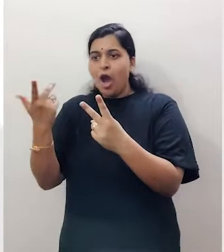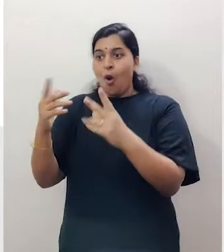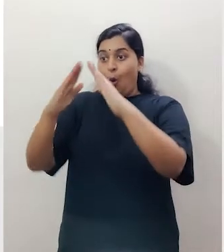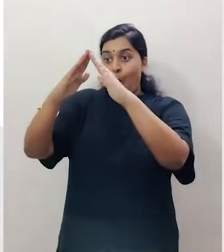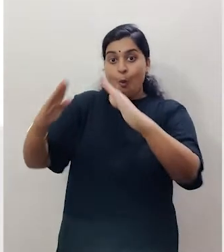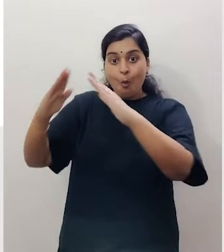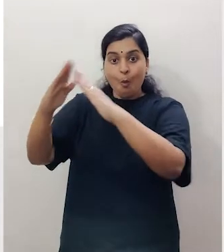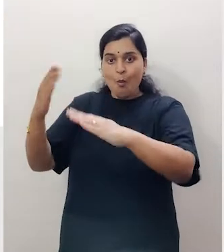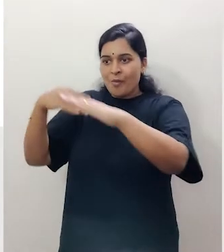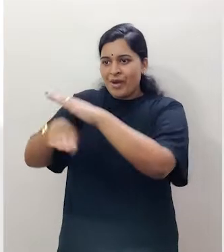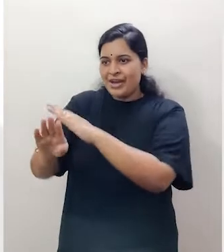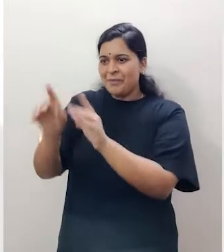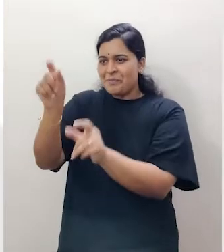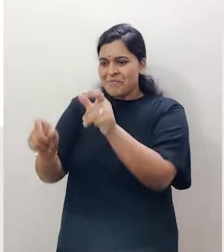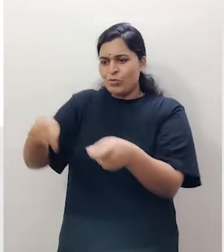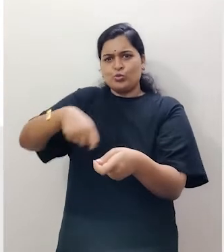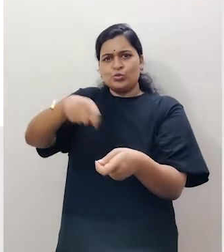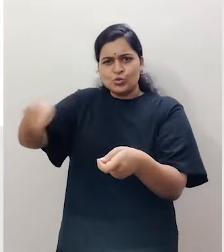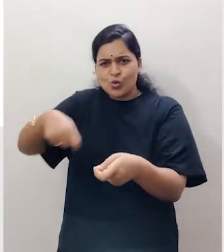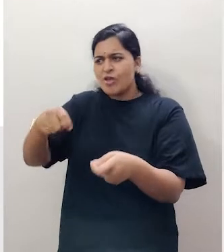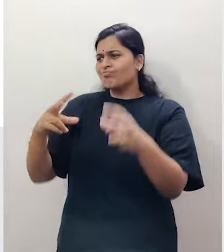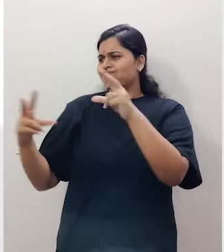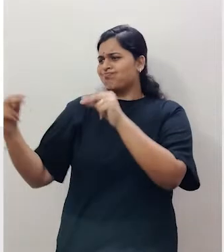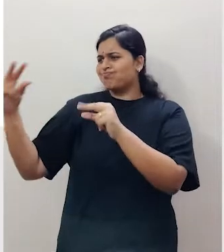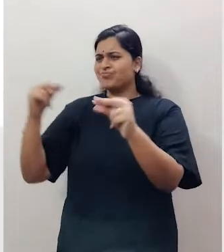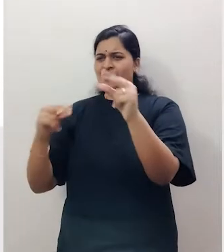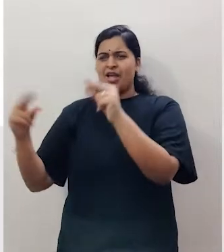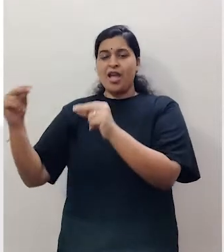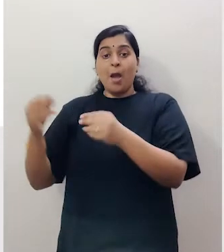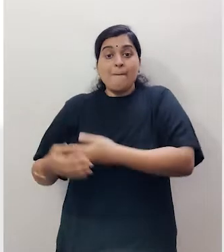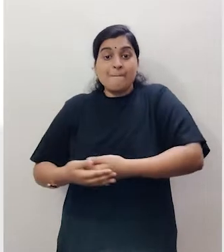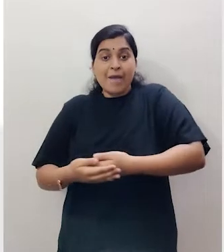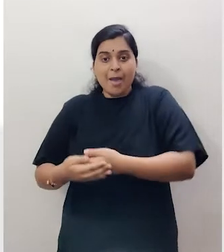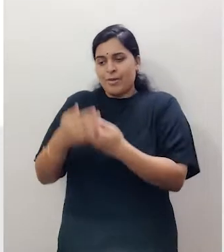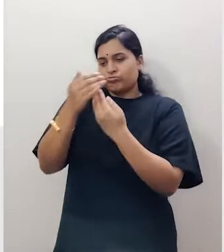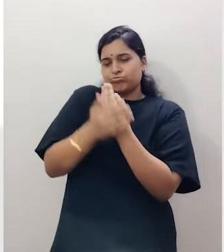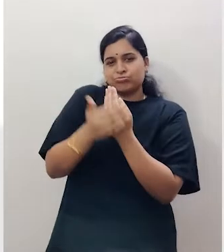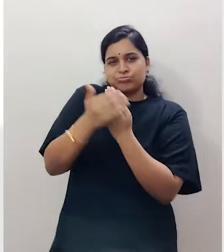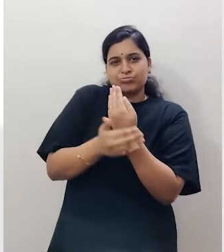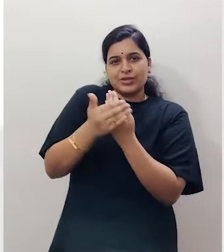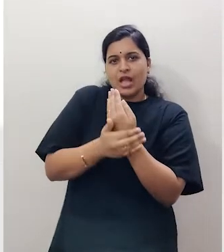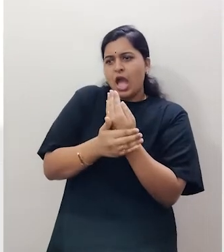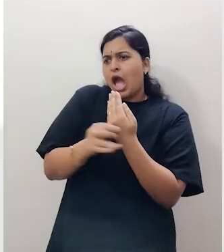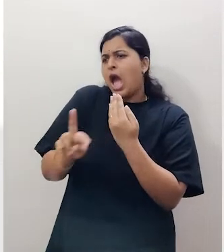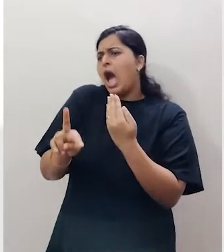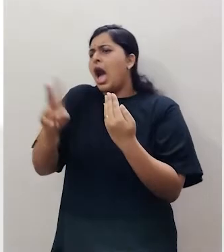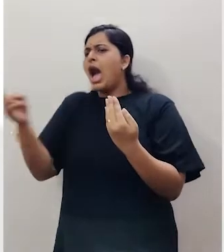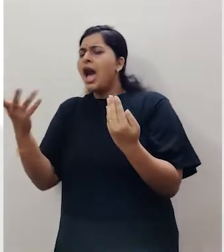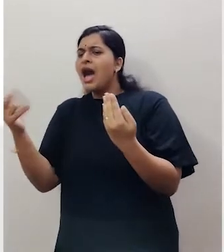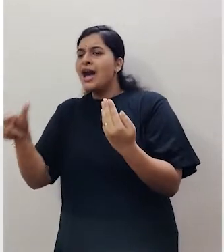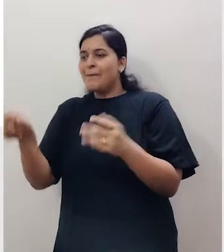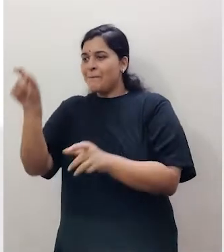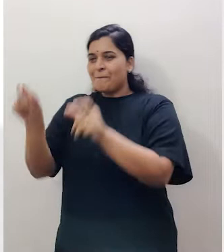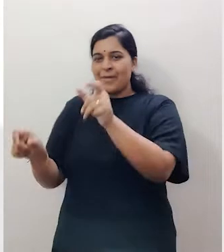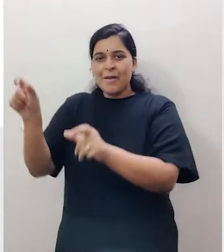thatched houses, people cook, chat, and take care of their infants. Outdoors, it's a busy day with people going to the market,